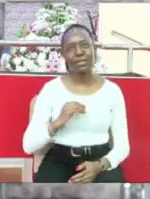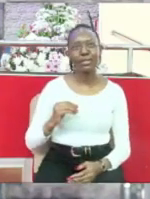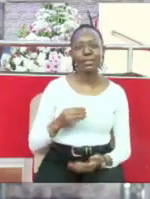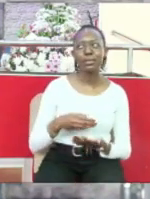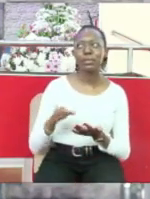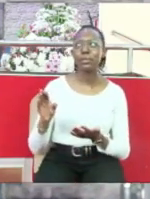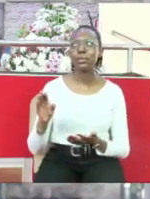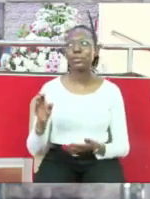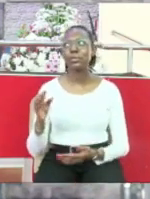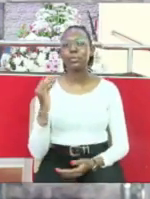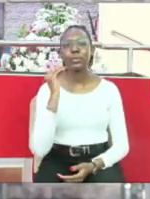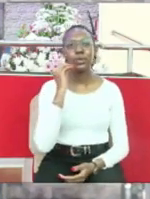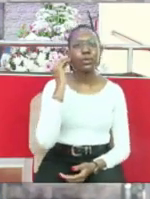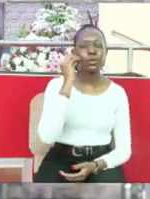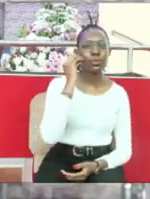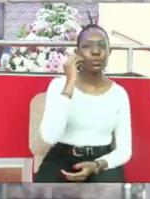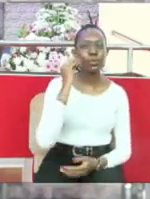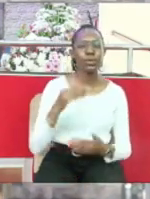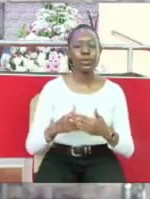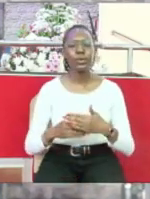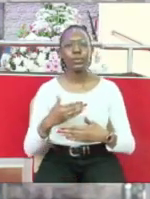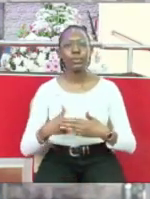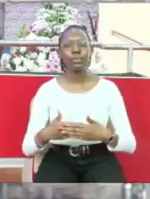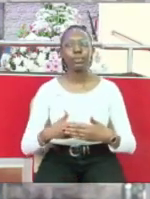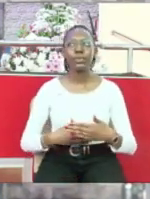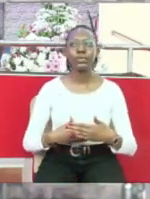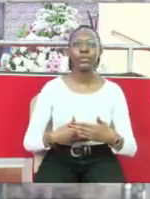But maybe before you go home, you need to hear one or two things.